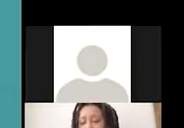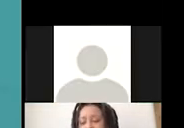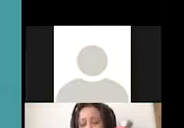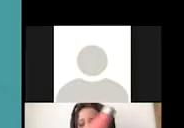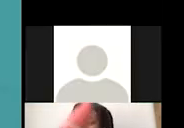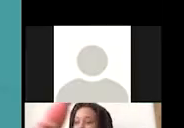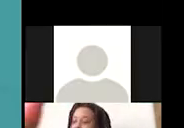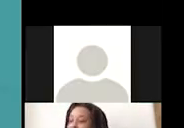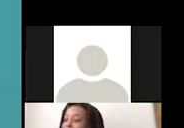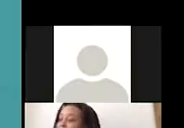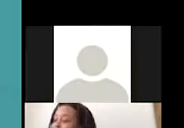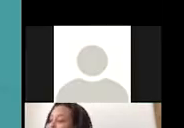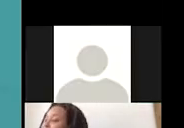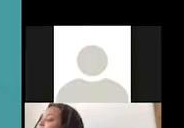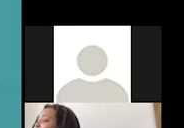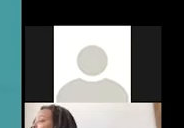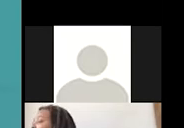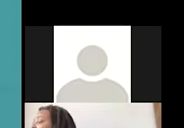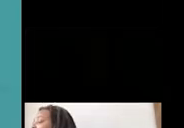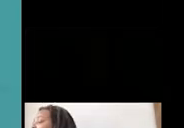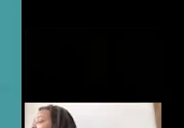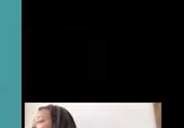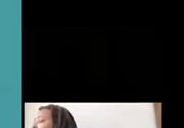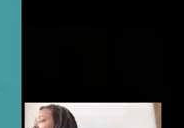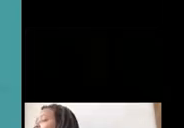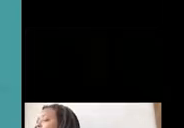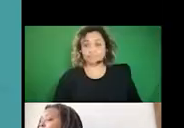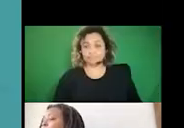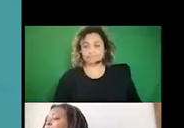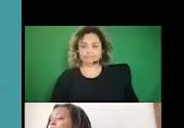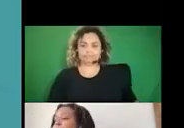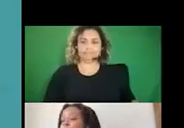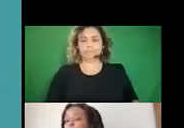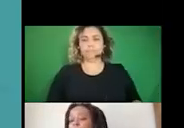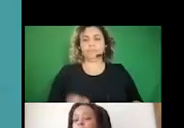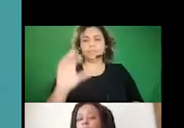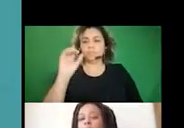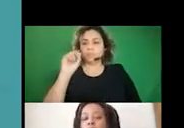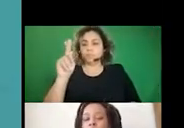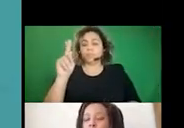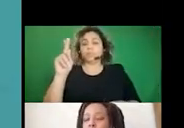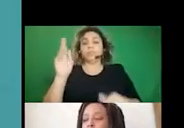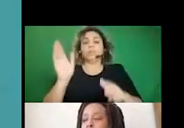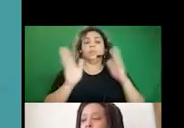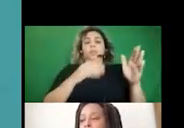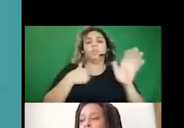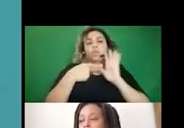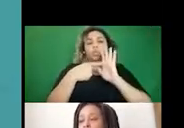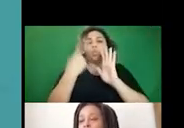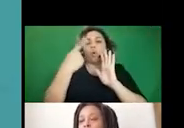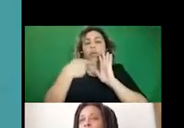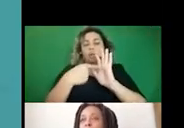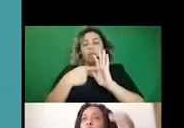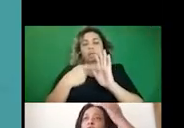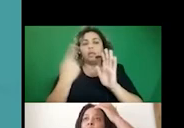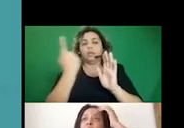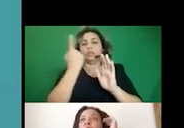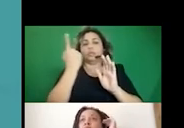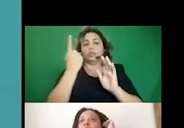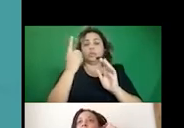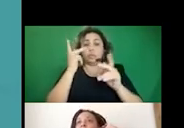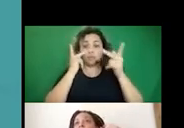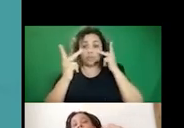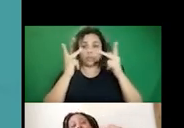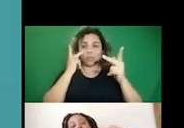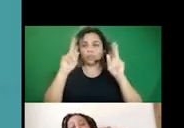Okay. Hearing no questions. Um, I wanted to show an example of some of the visual